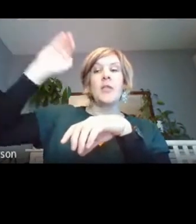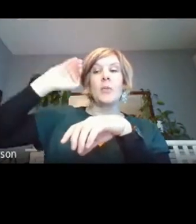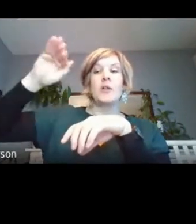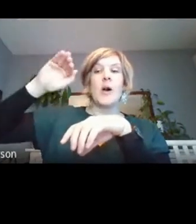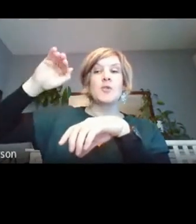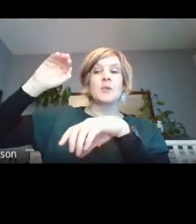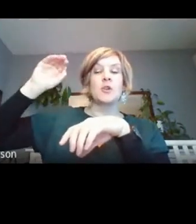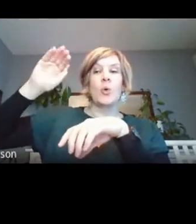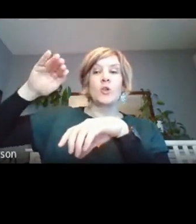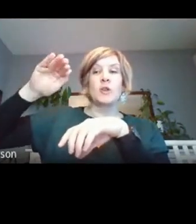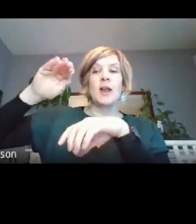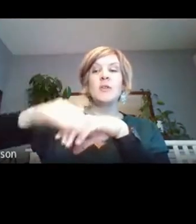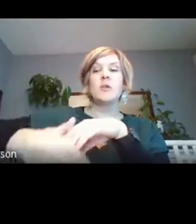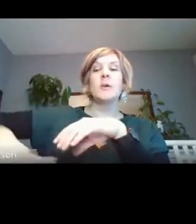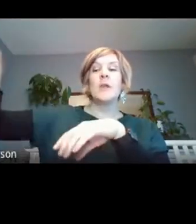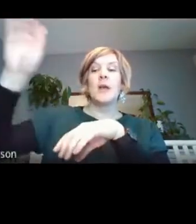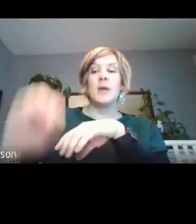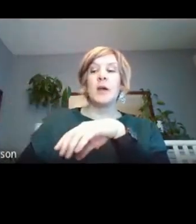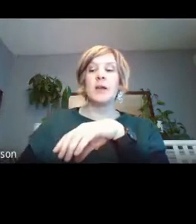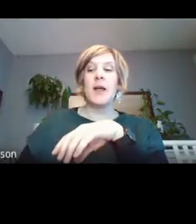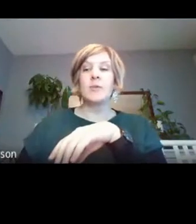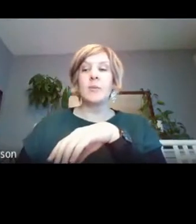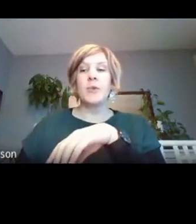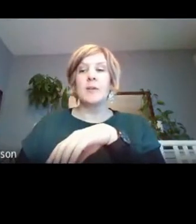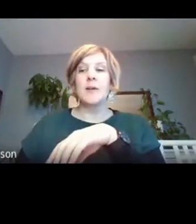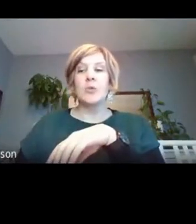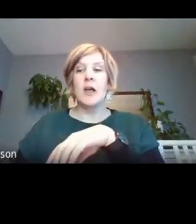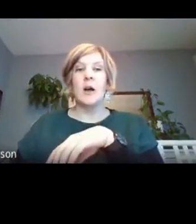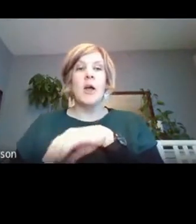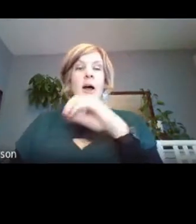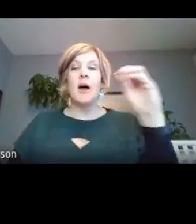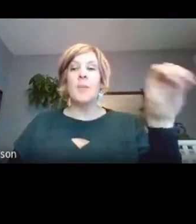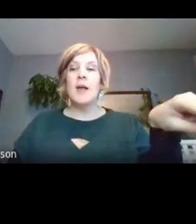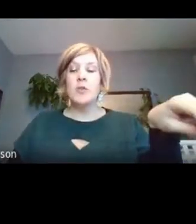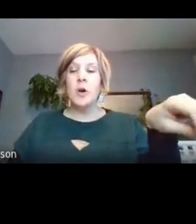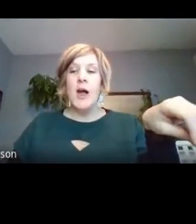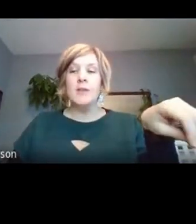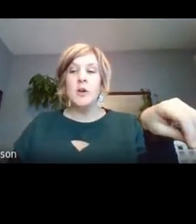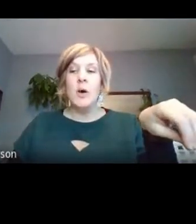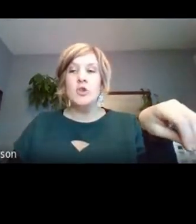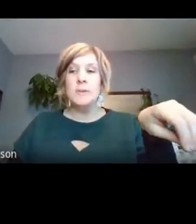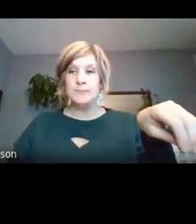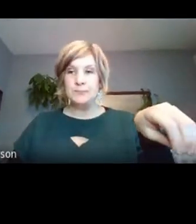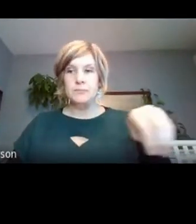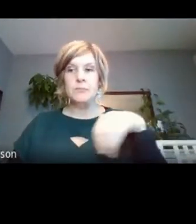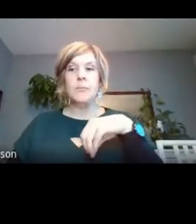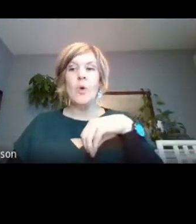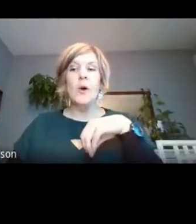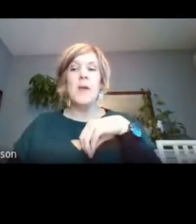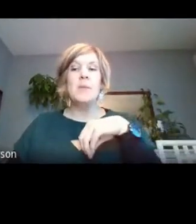that and then one of the options is question and answers and maybe i can have some friends out there um answer or ask a question